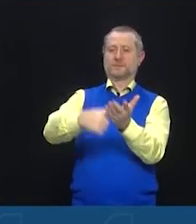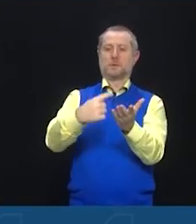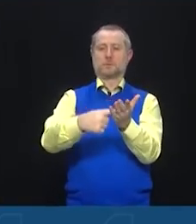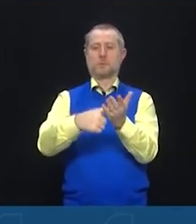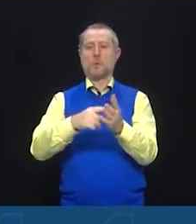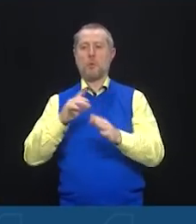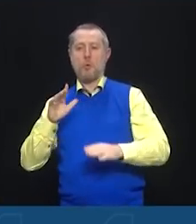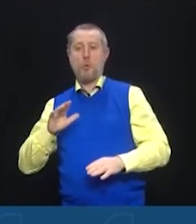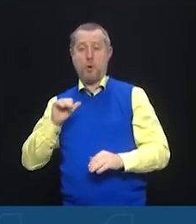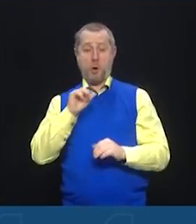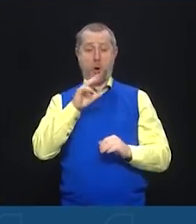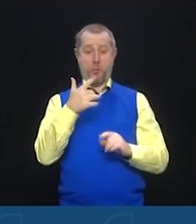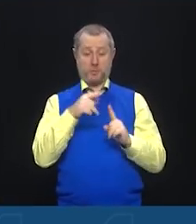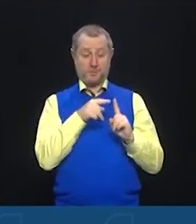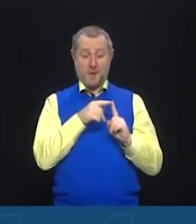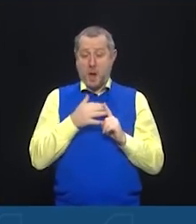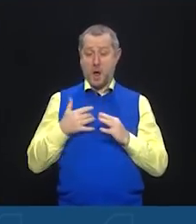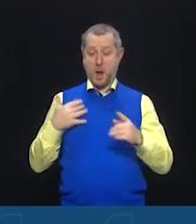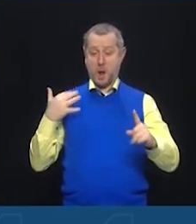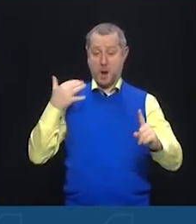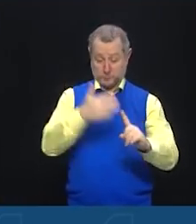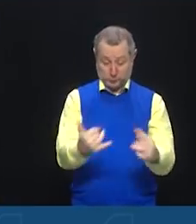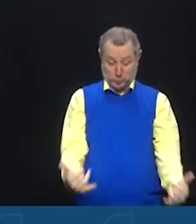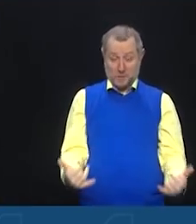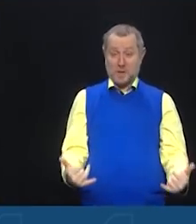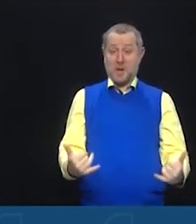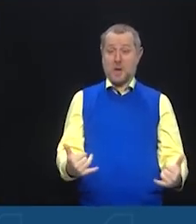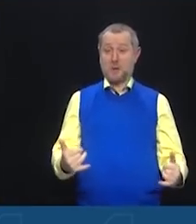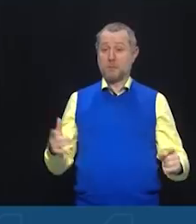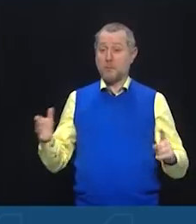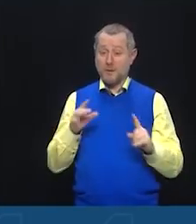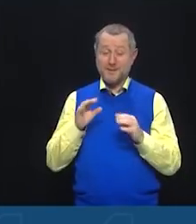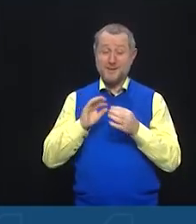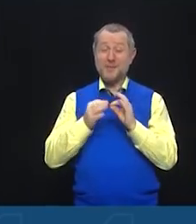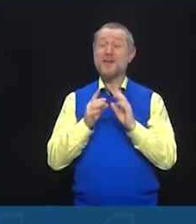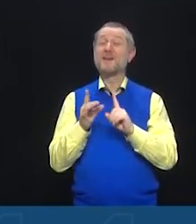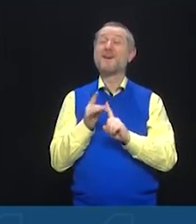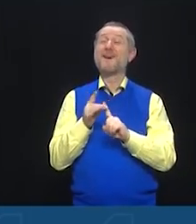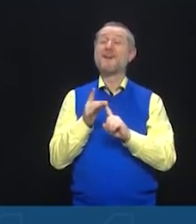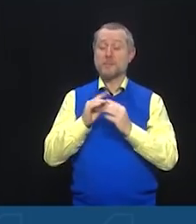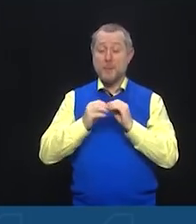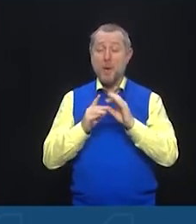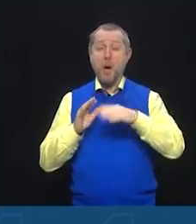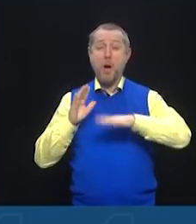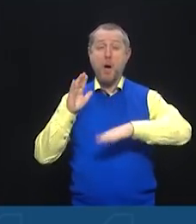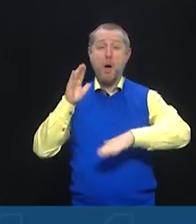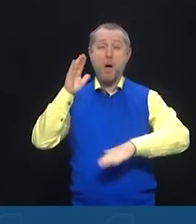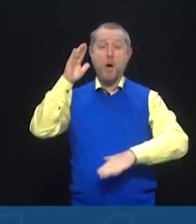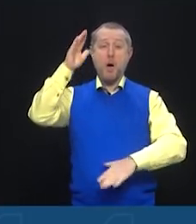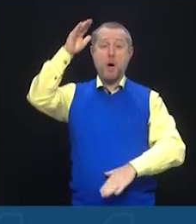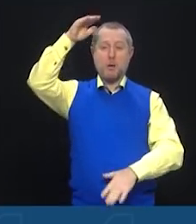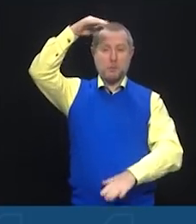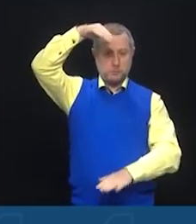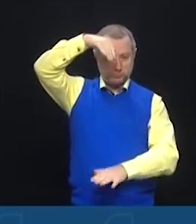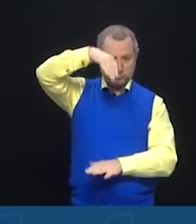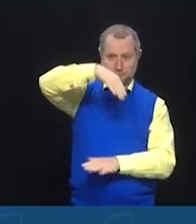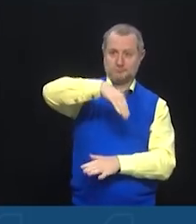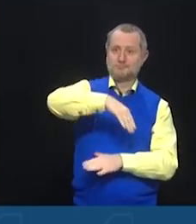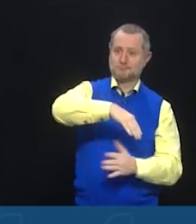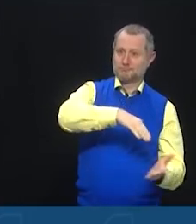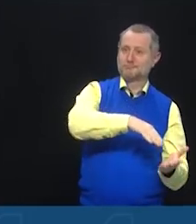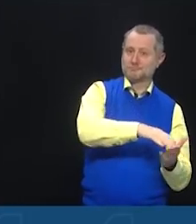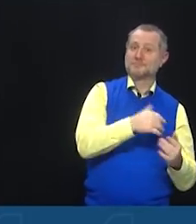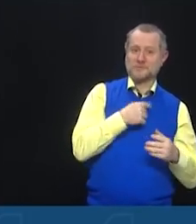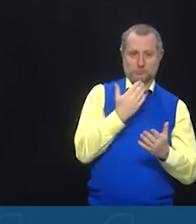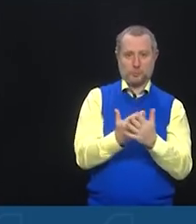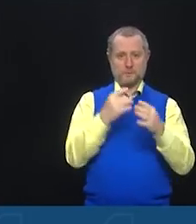months, and you see the spikes in the infection rate that really validated the rationale and the logic behind